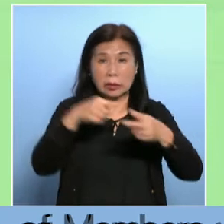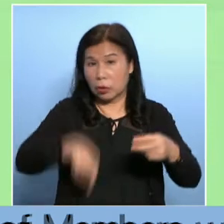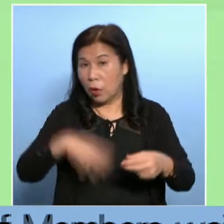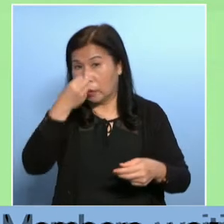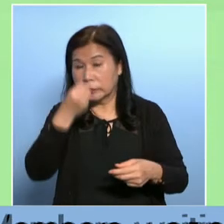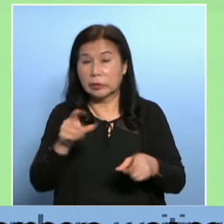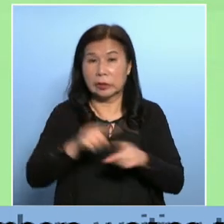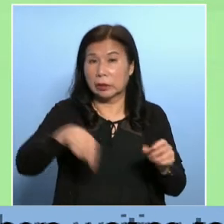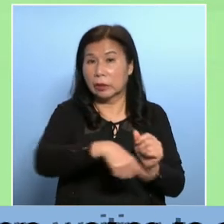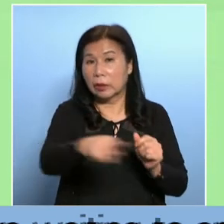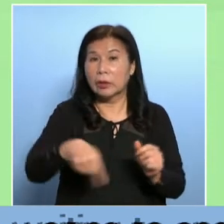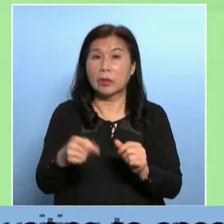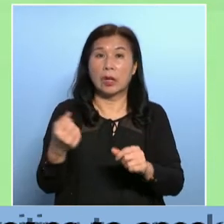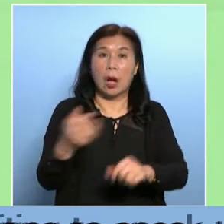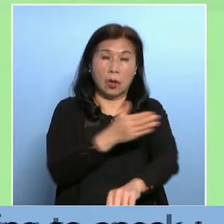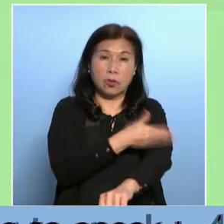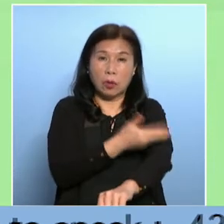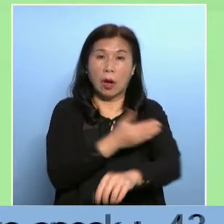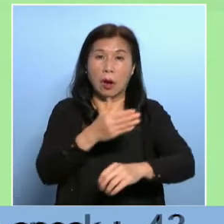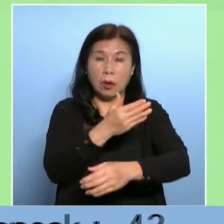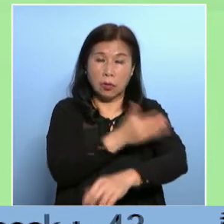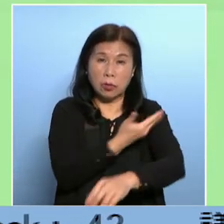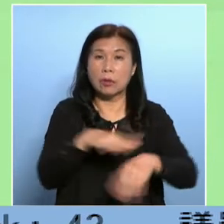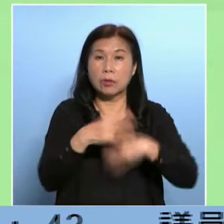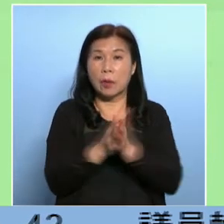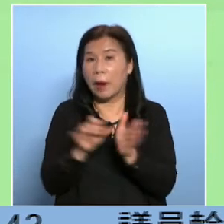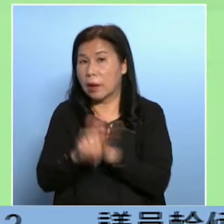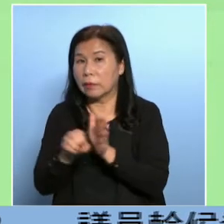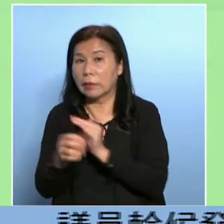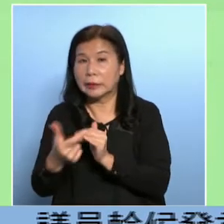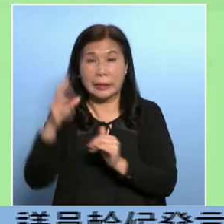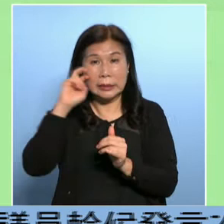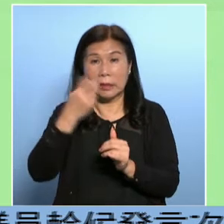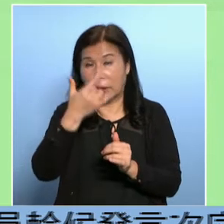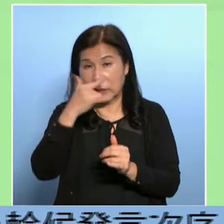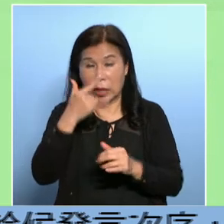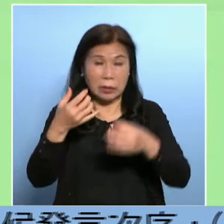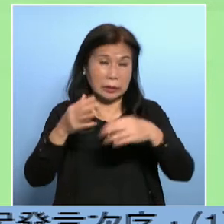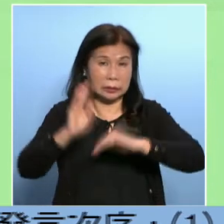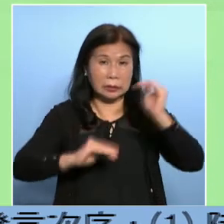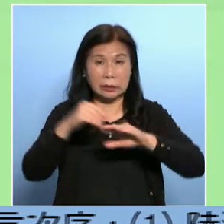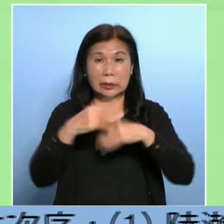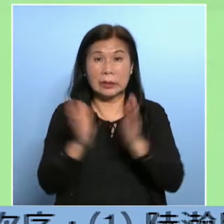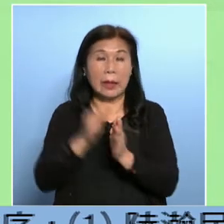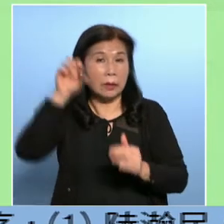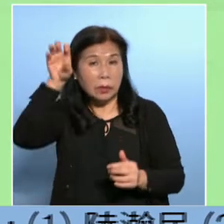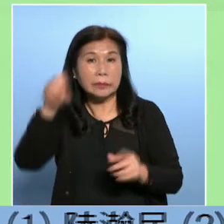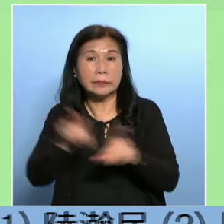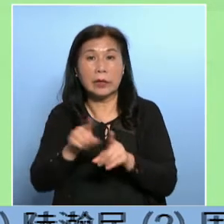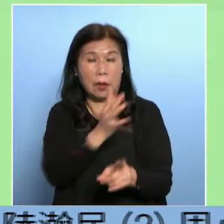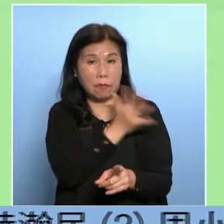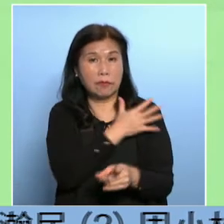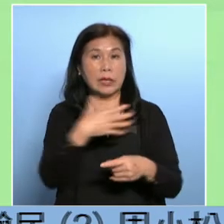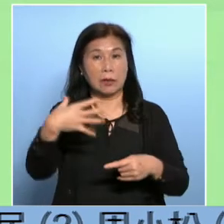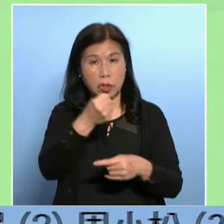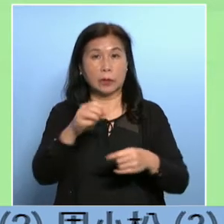At present, even though Hong Kong has a shortage of land and labor, in terms of research and innovation and